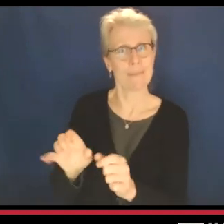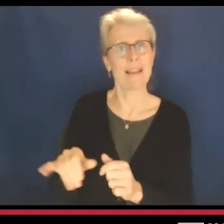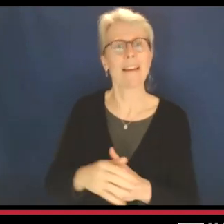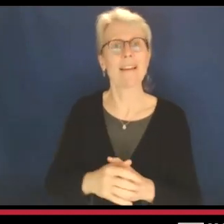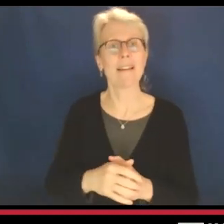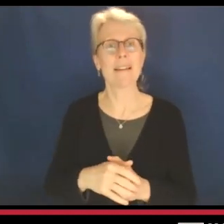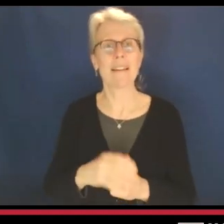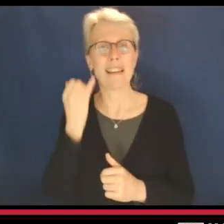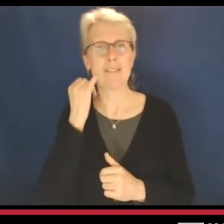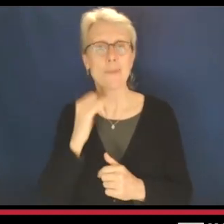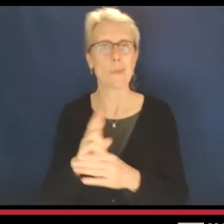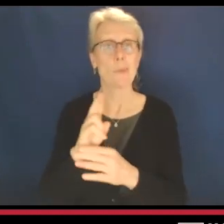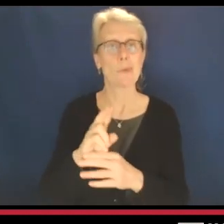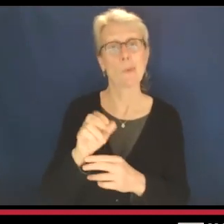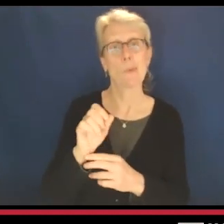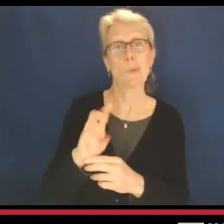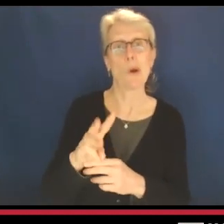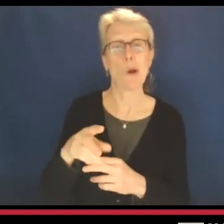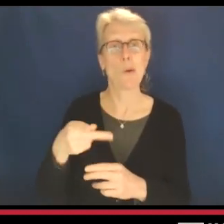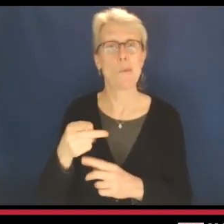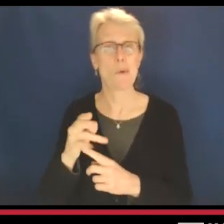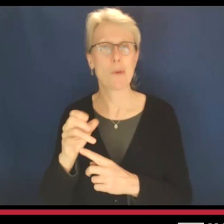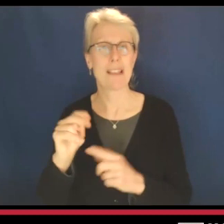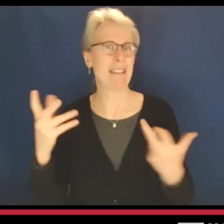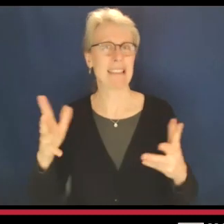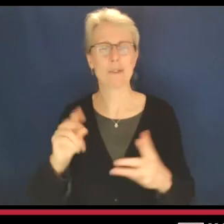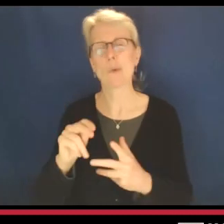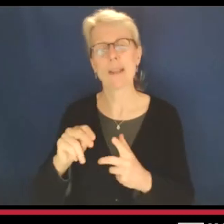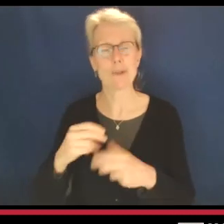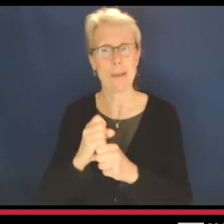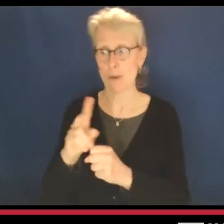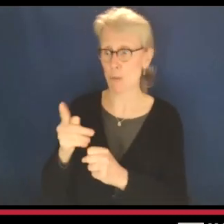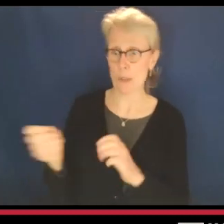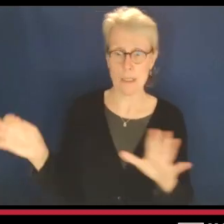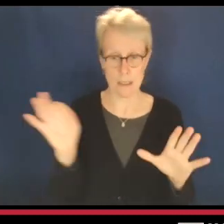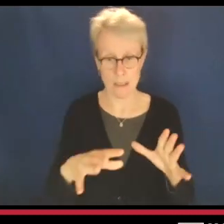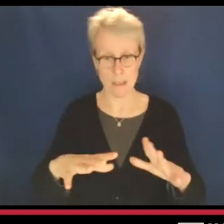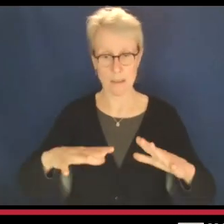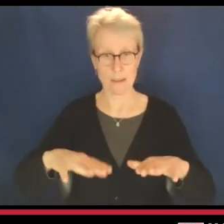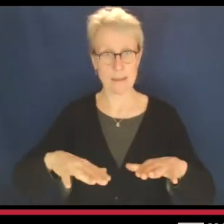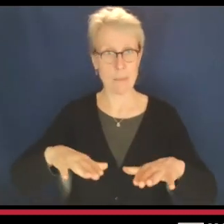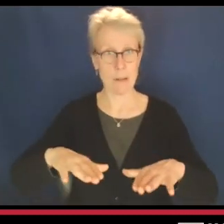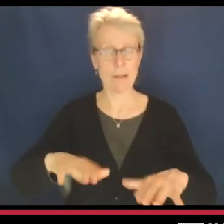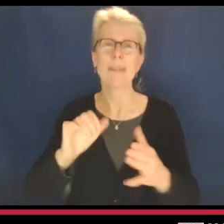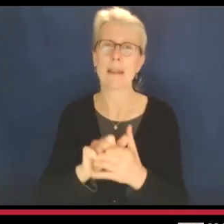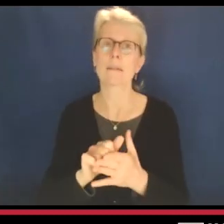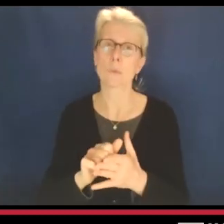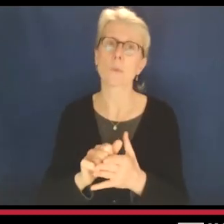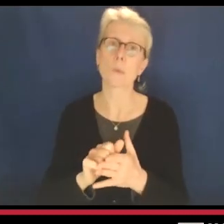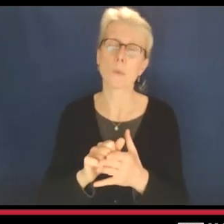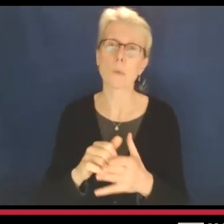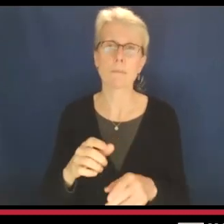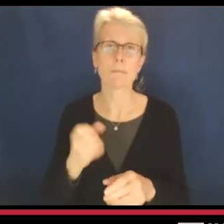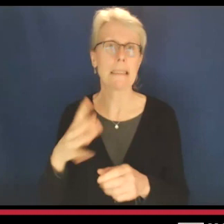would not have done it. You have to stabilize it, and that was this consequence of years of work, first on